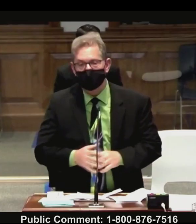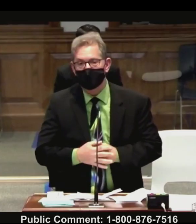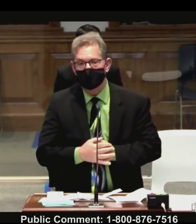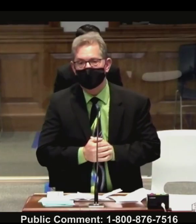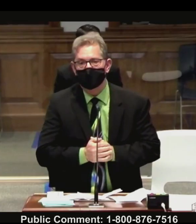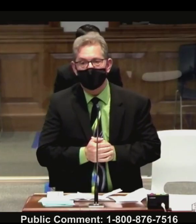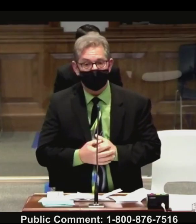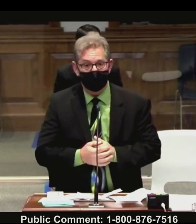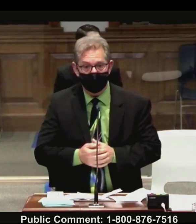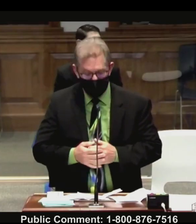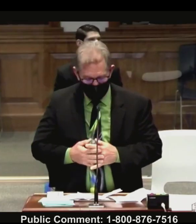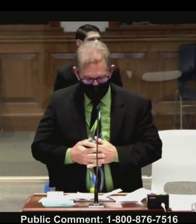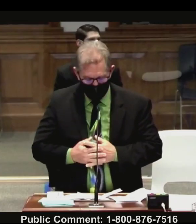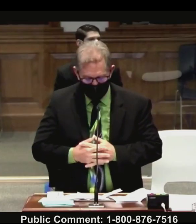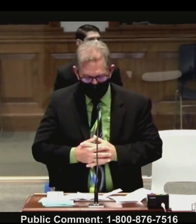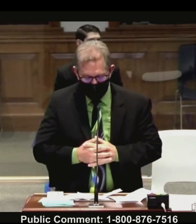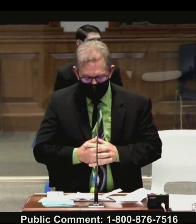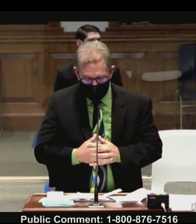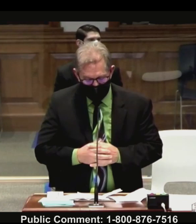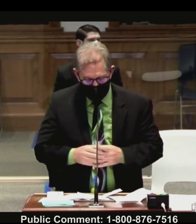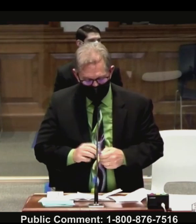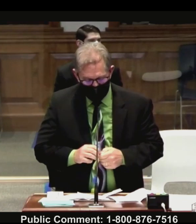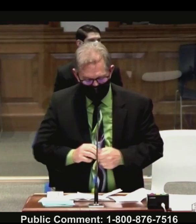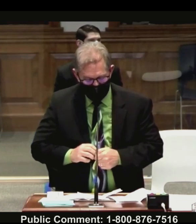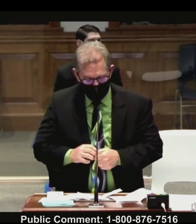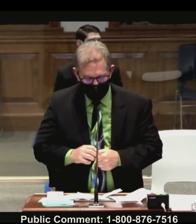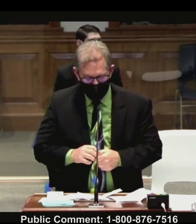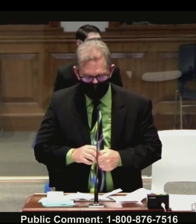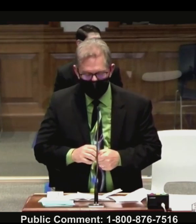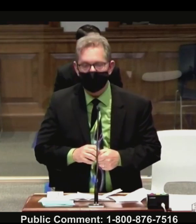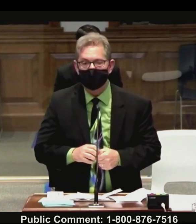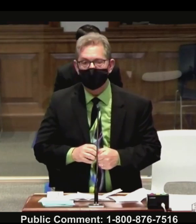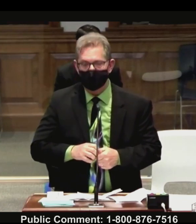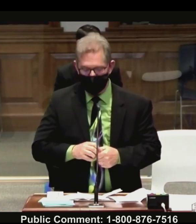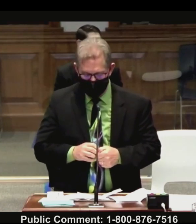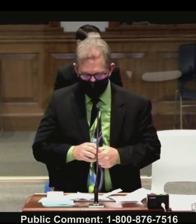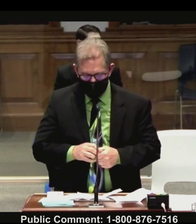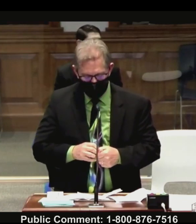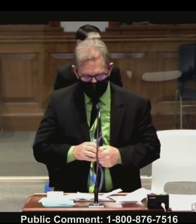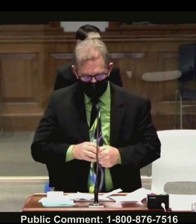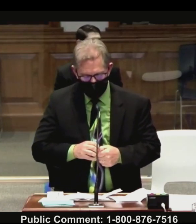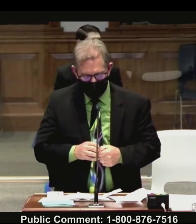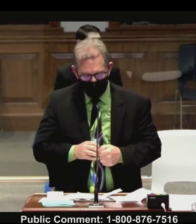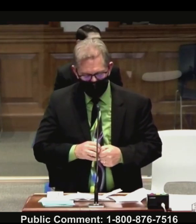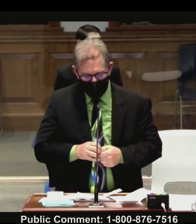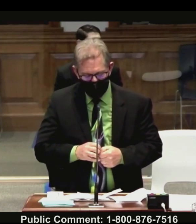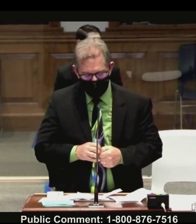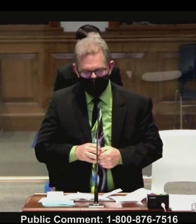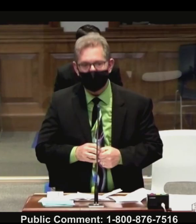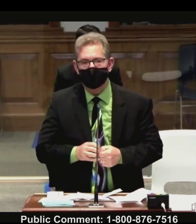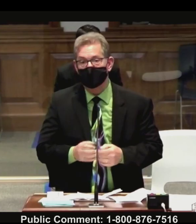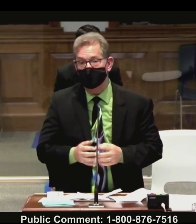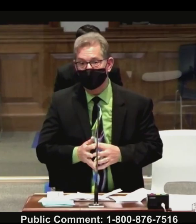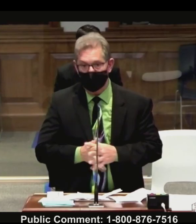dear friend, Dr. Lemuel Moore. He was the Director of Culture and Nature Operations and gave me my chance as the Nature Center's manager back